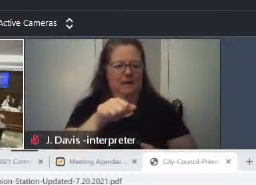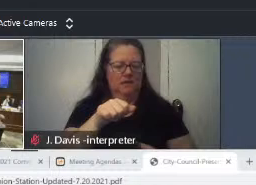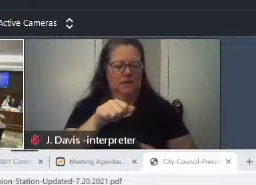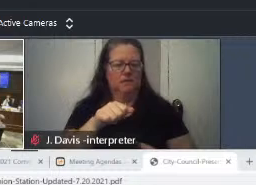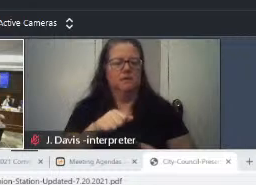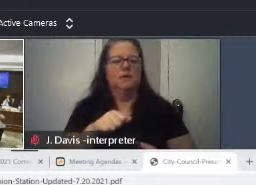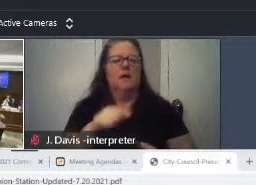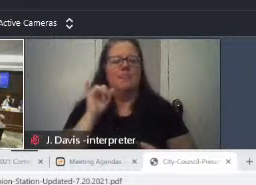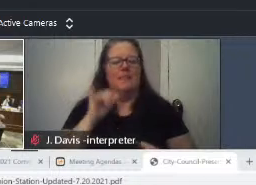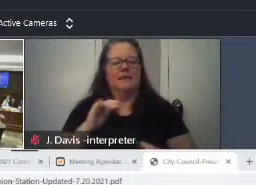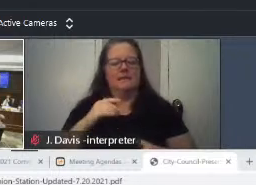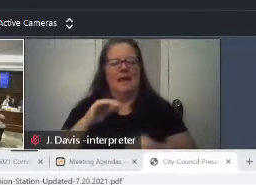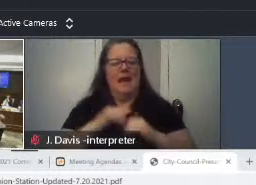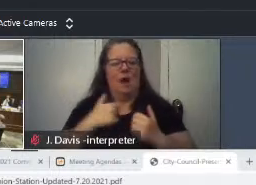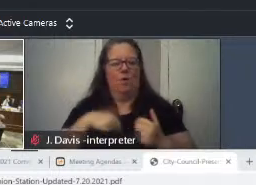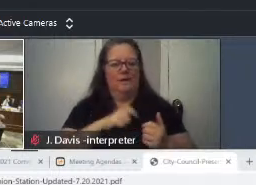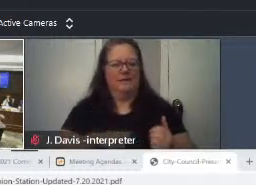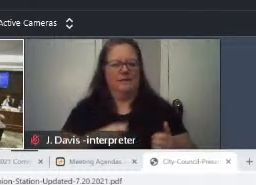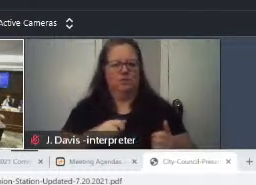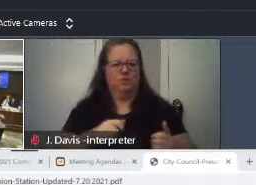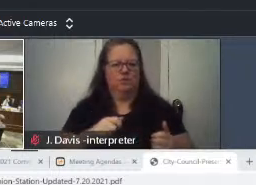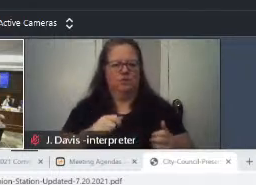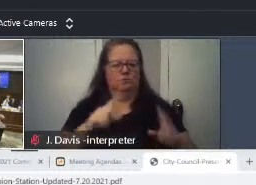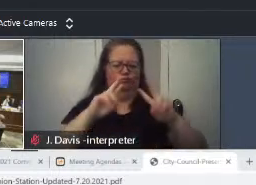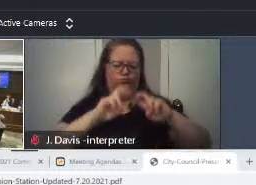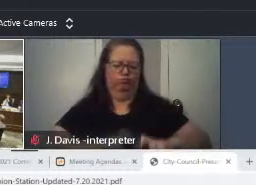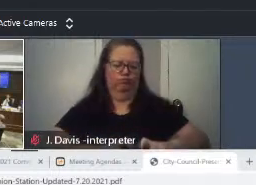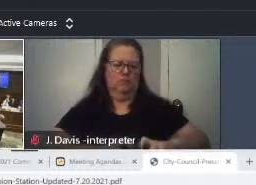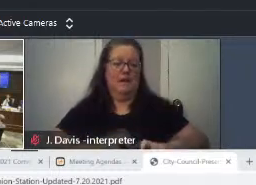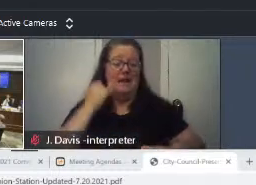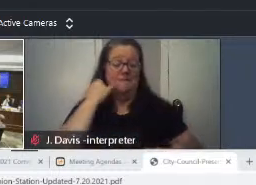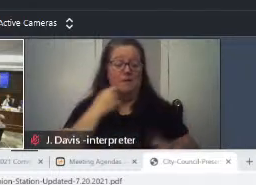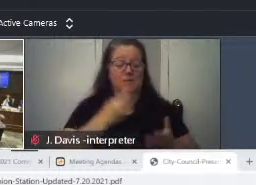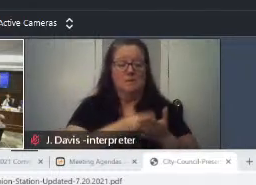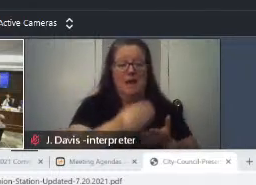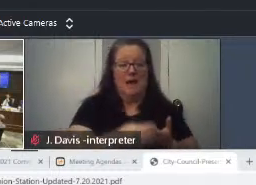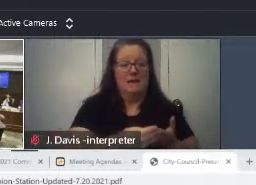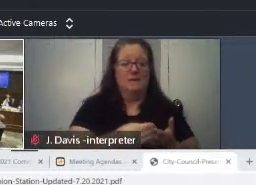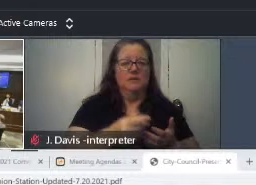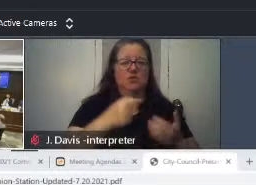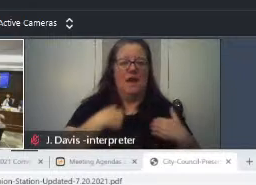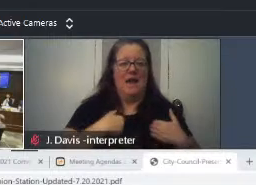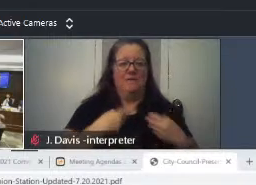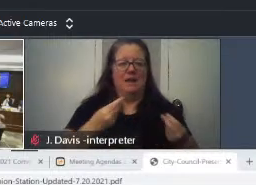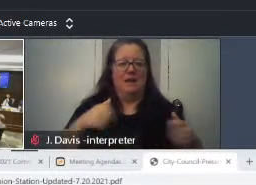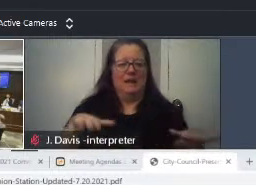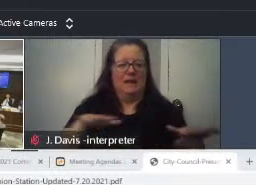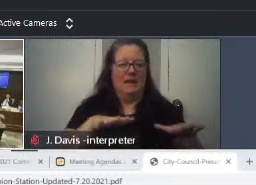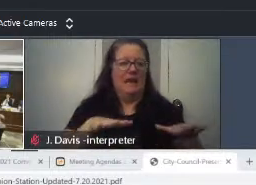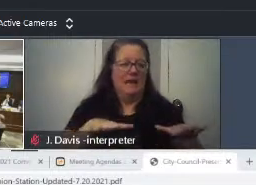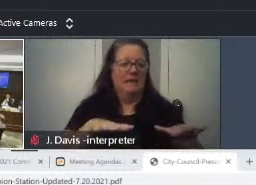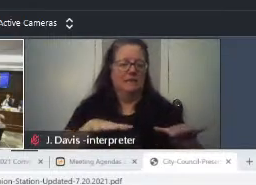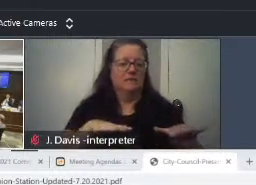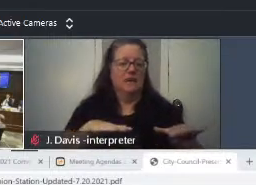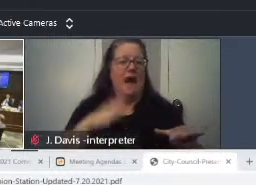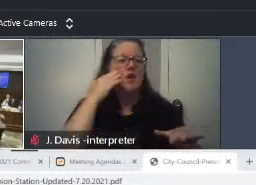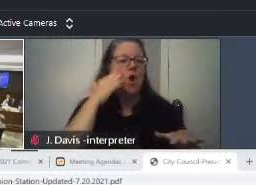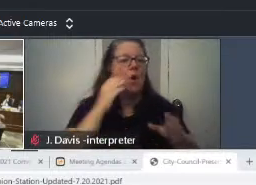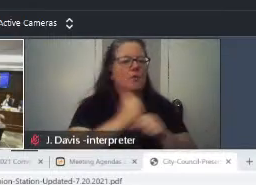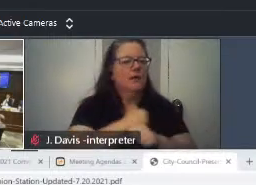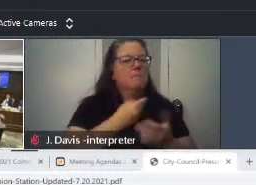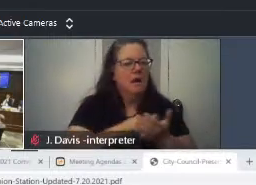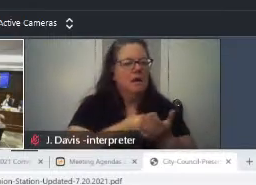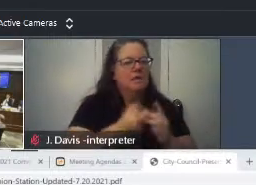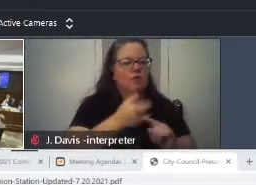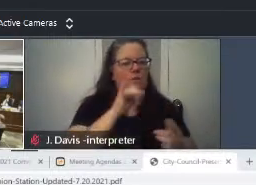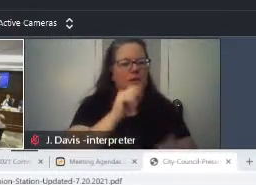when we start looking at all of these proposals. If I were just buying it to land bank it and wanted to have a covered land play, meaning I know that I would get my money out of it, I